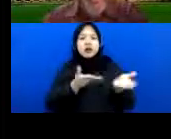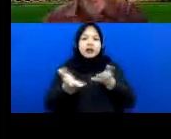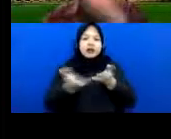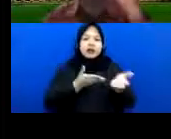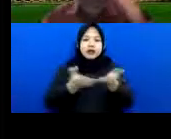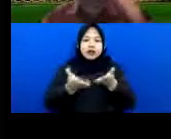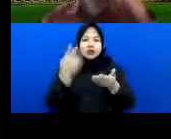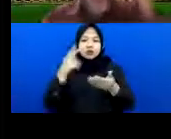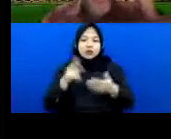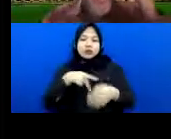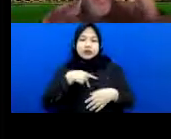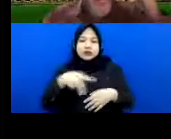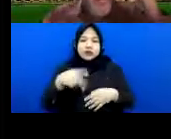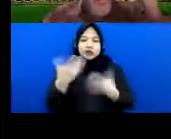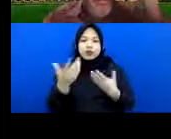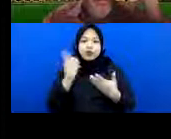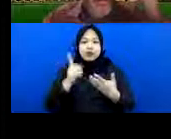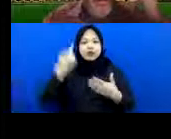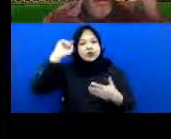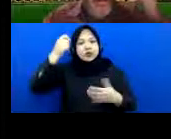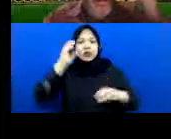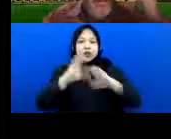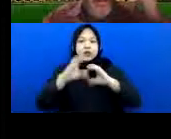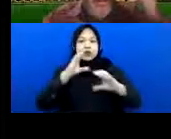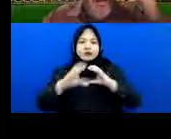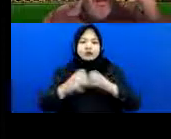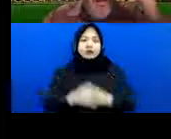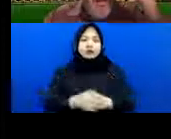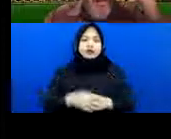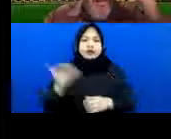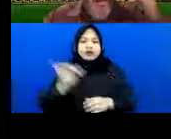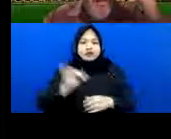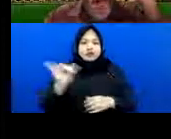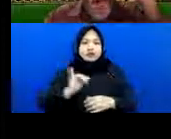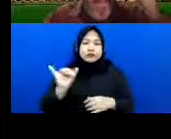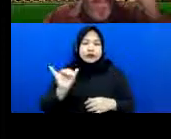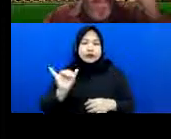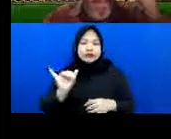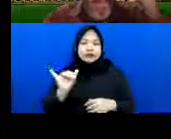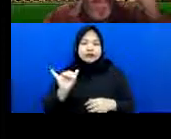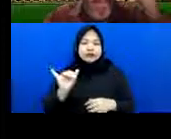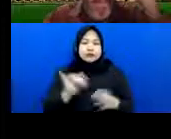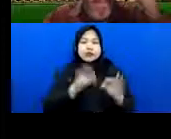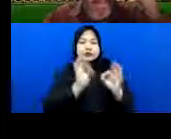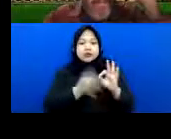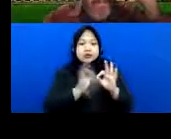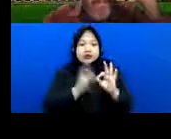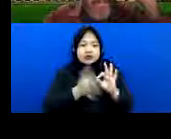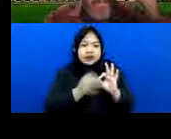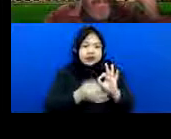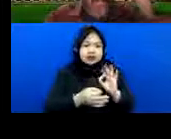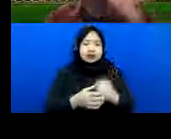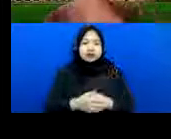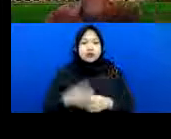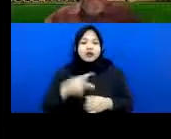for participants who have difficulties in communication, such as sign language interpreter, and the